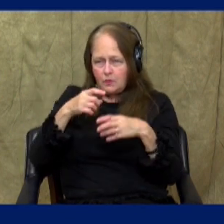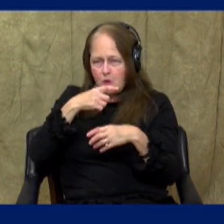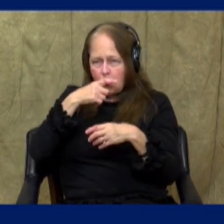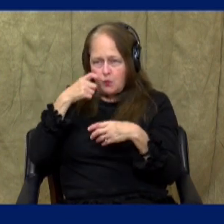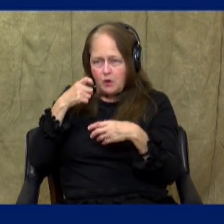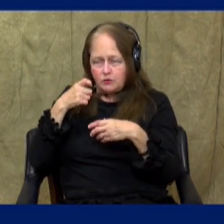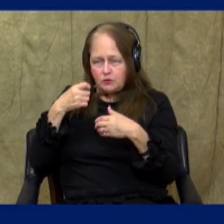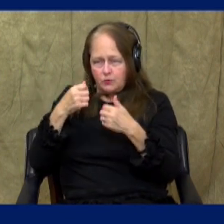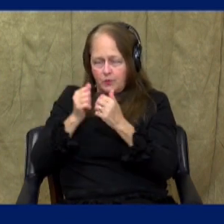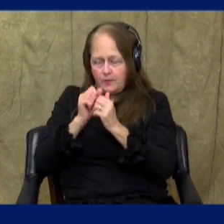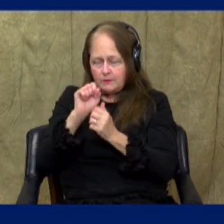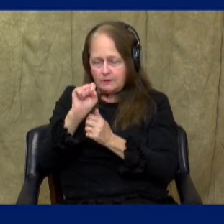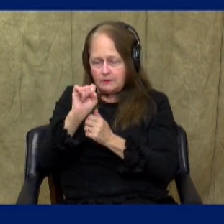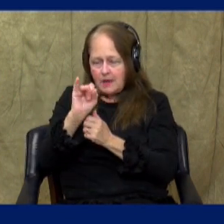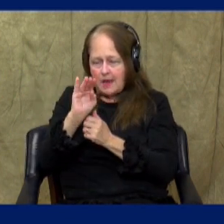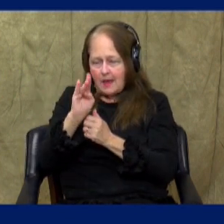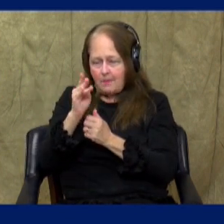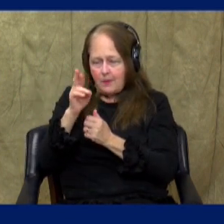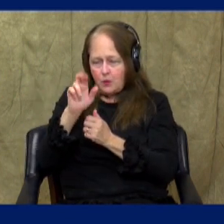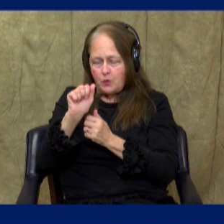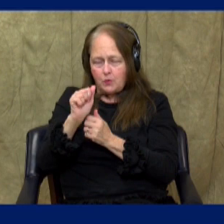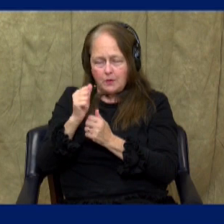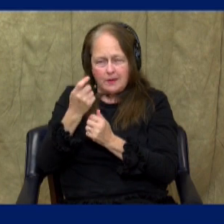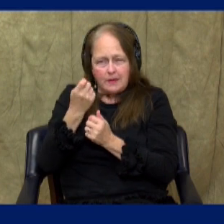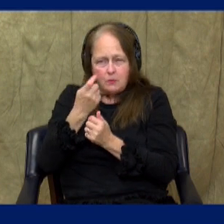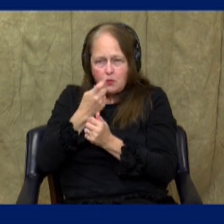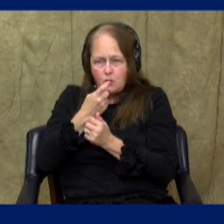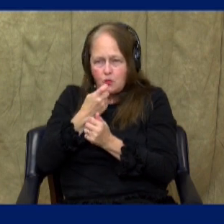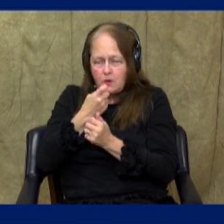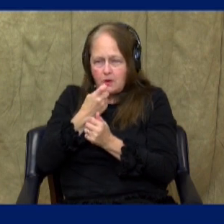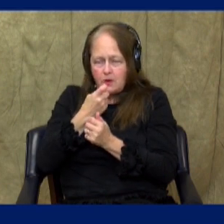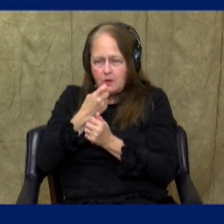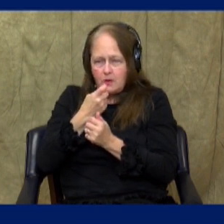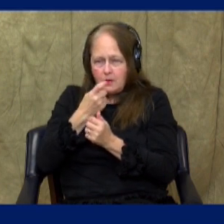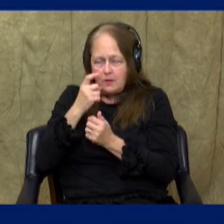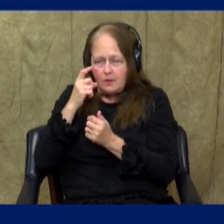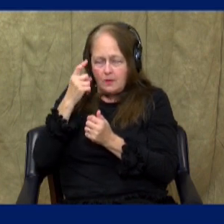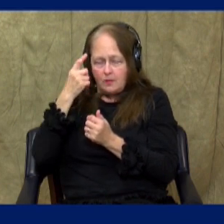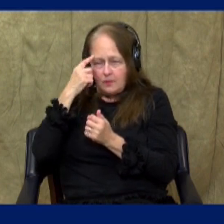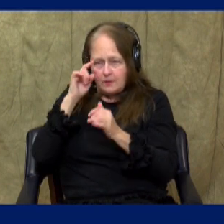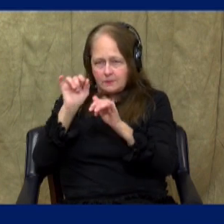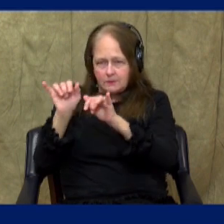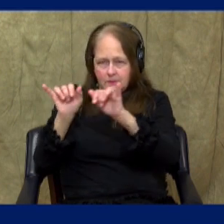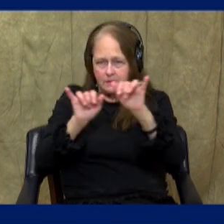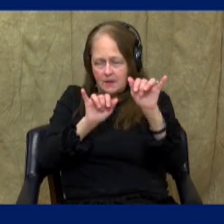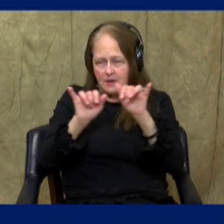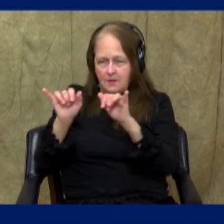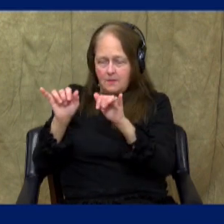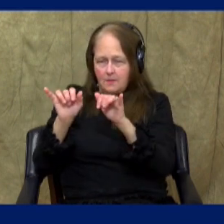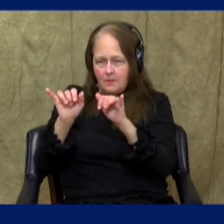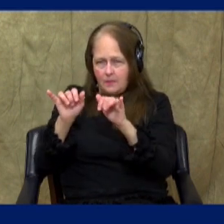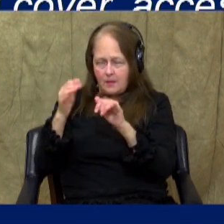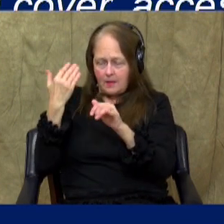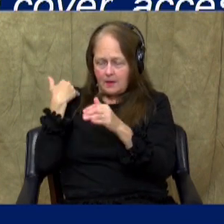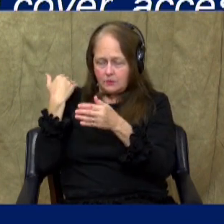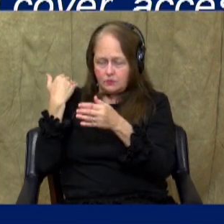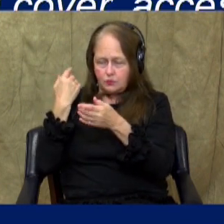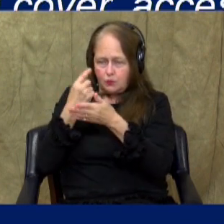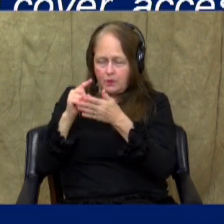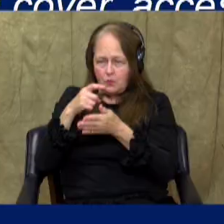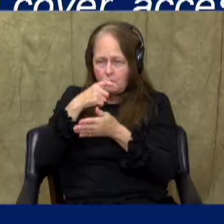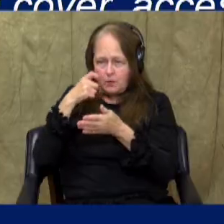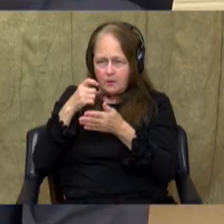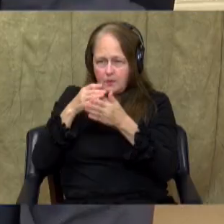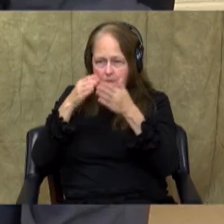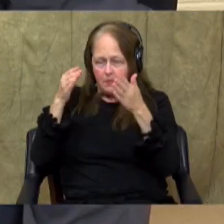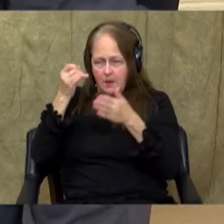with Siberia, and you saw very little red show up in Siberia. What's in common with this map? I think the big idea here is